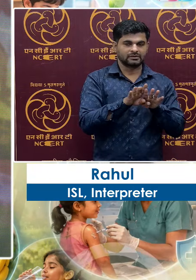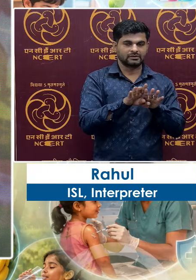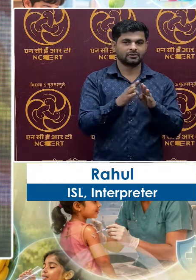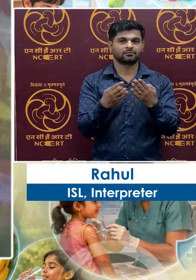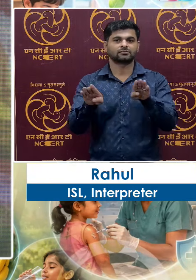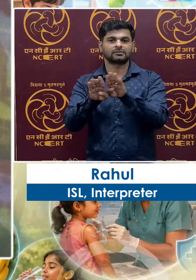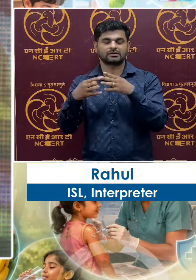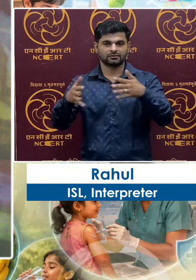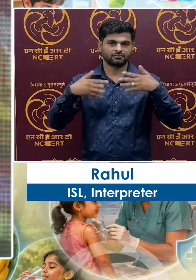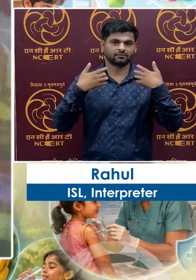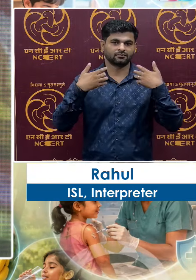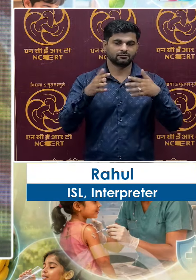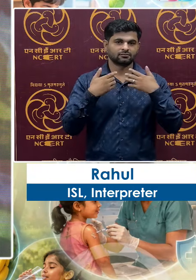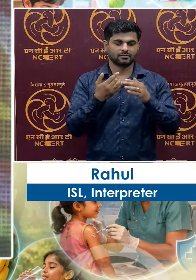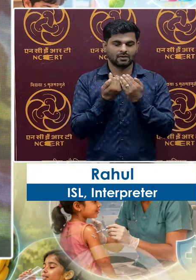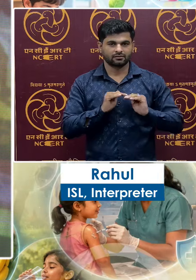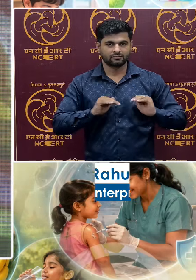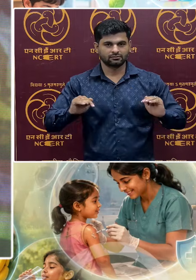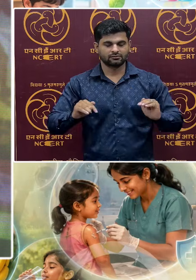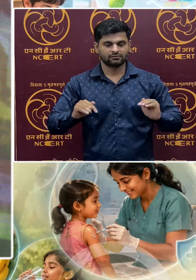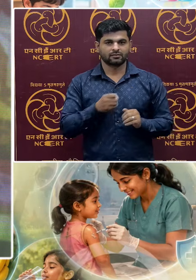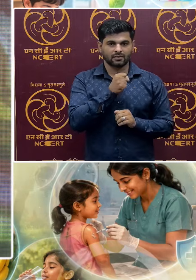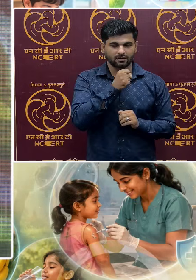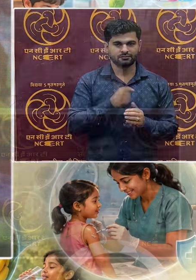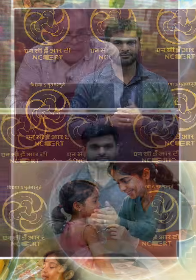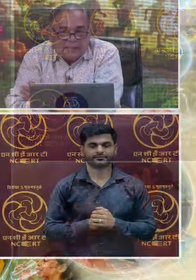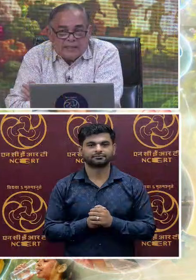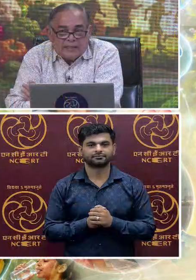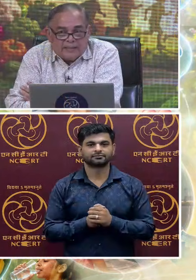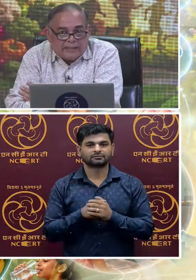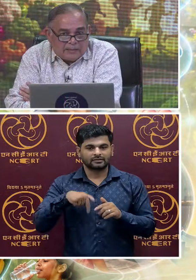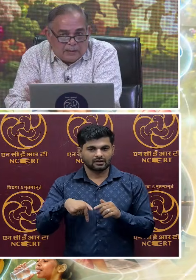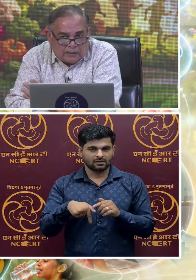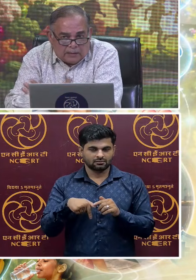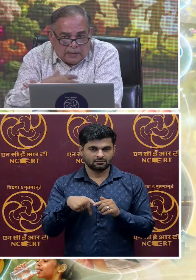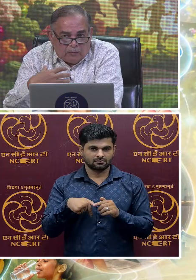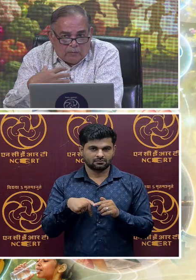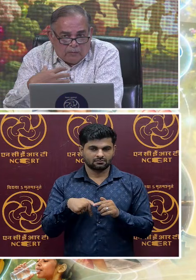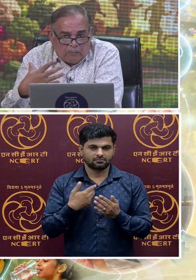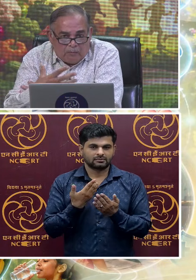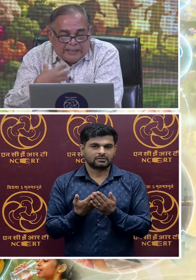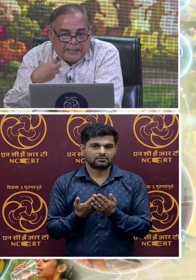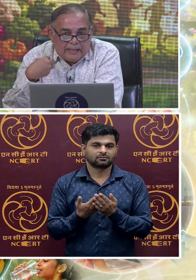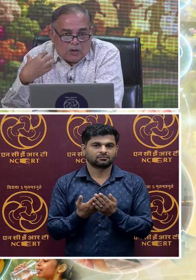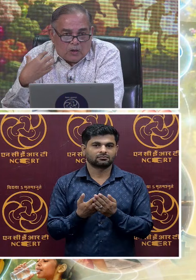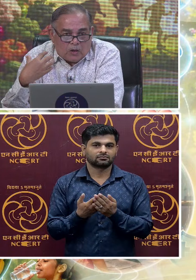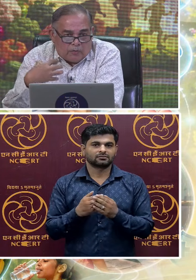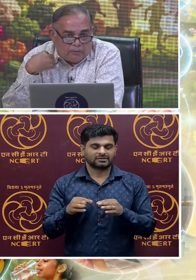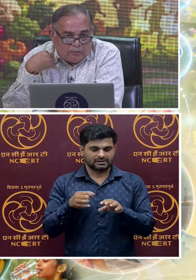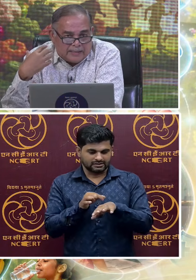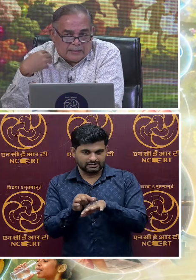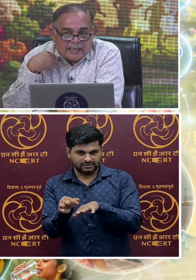so that even if there is a child who is coughing, it doesn't get the bacteria